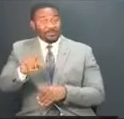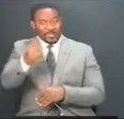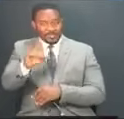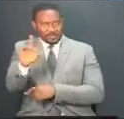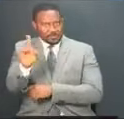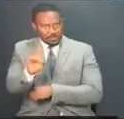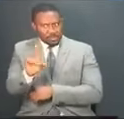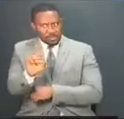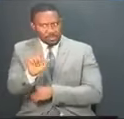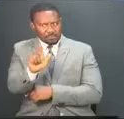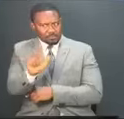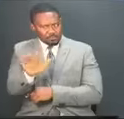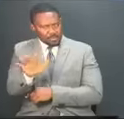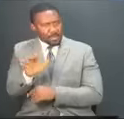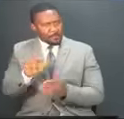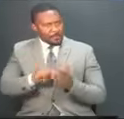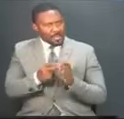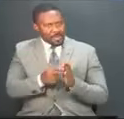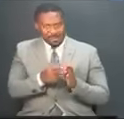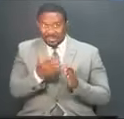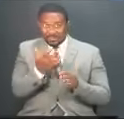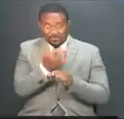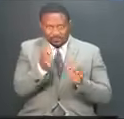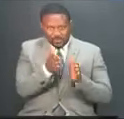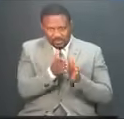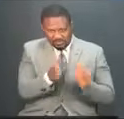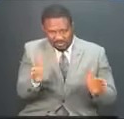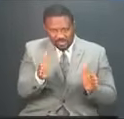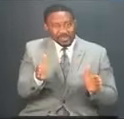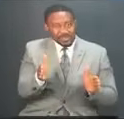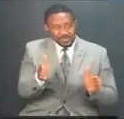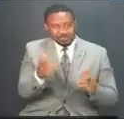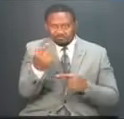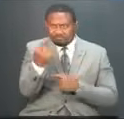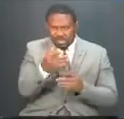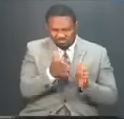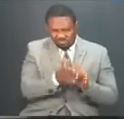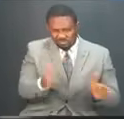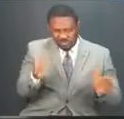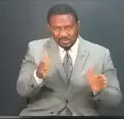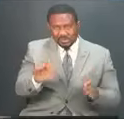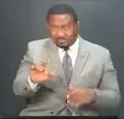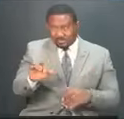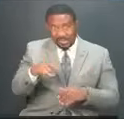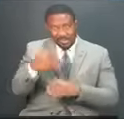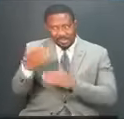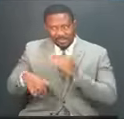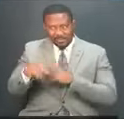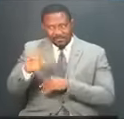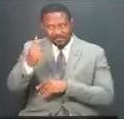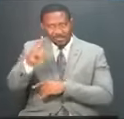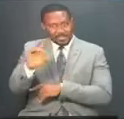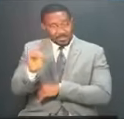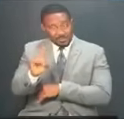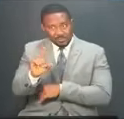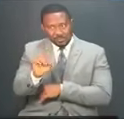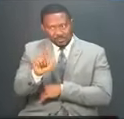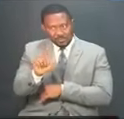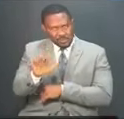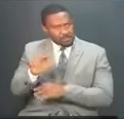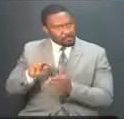So once the statutory 7 days was in force till 1st December 2025, it means